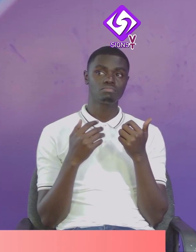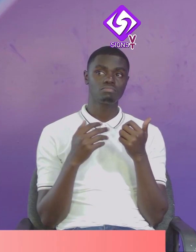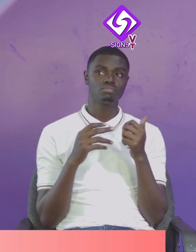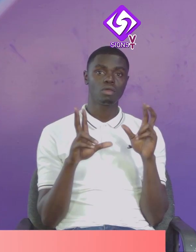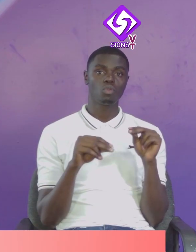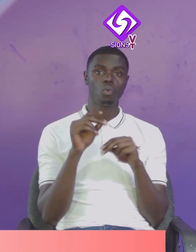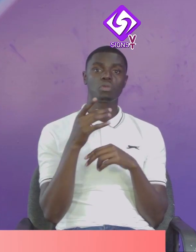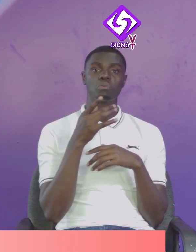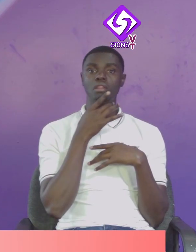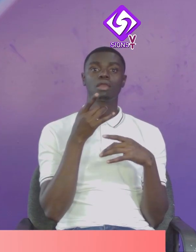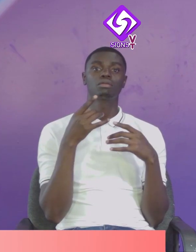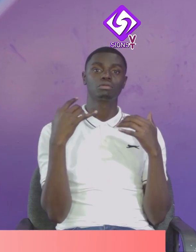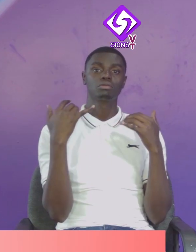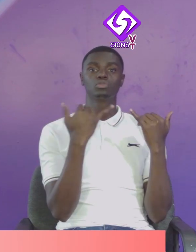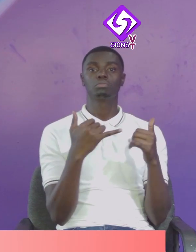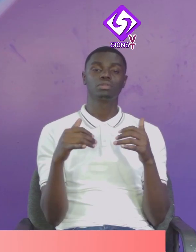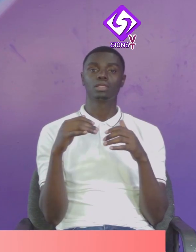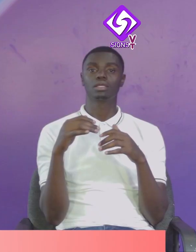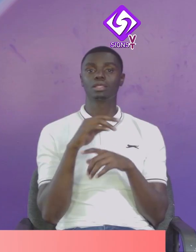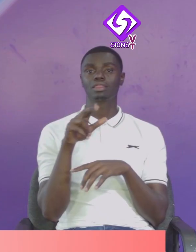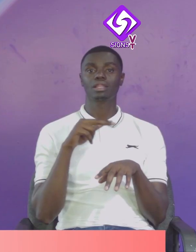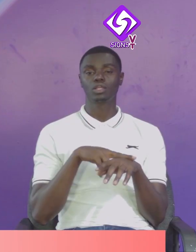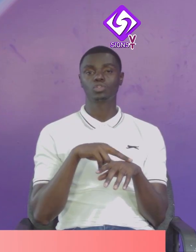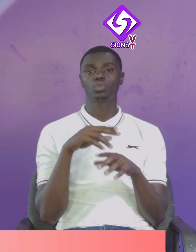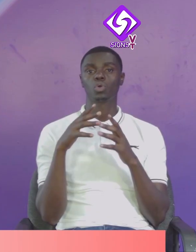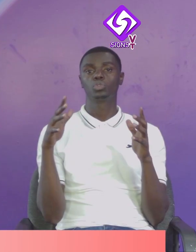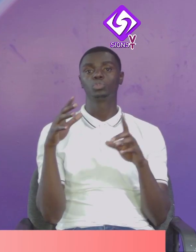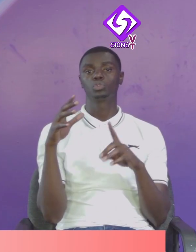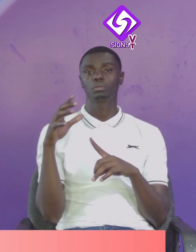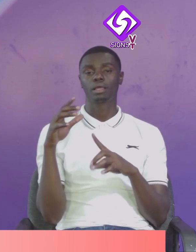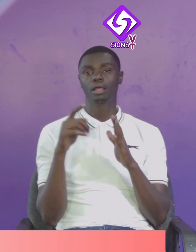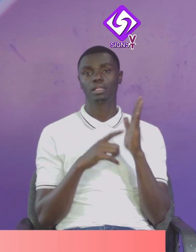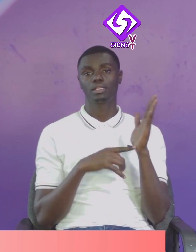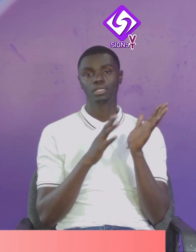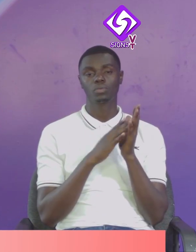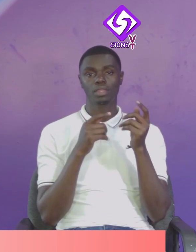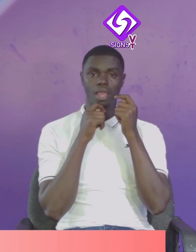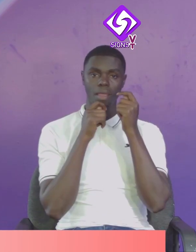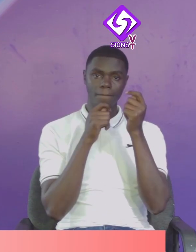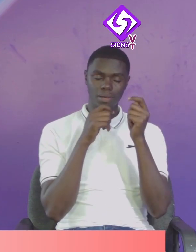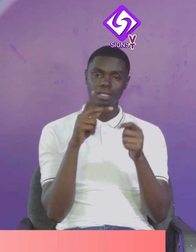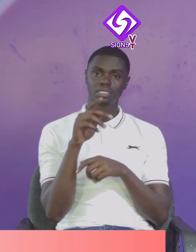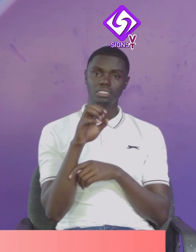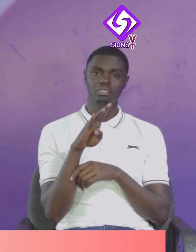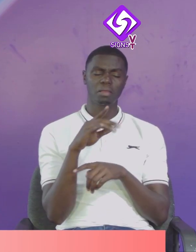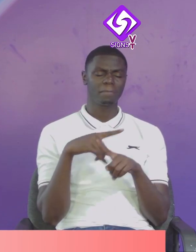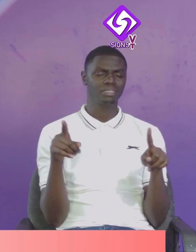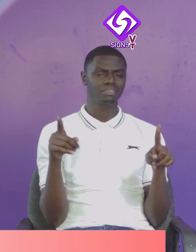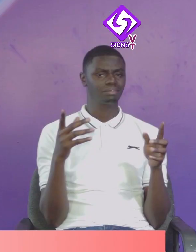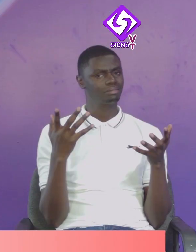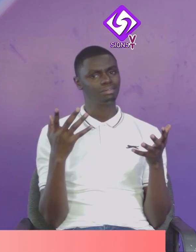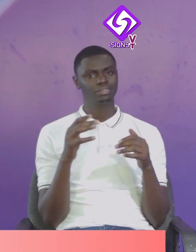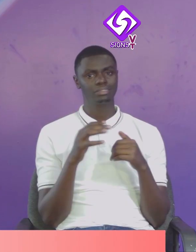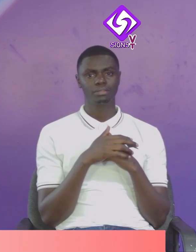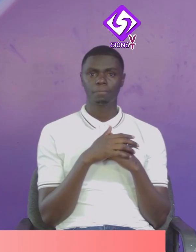will like to play in the National Super League in the likes of Mara Sugar and maybe KCB. But due